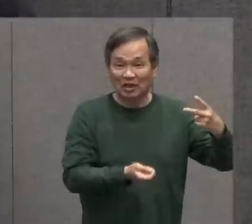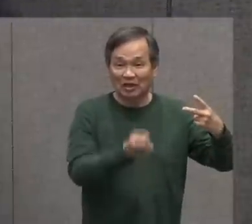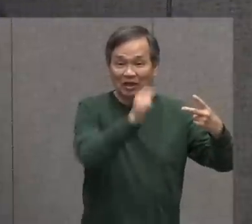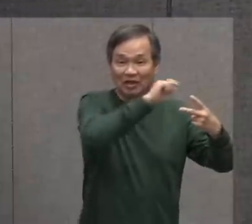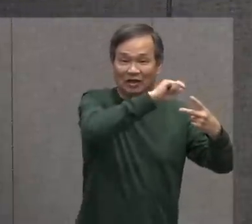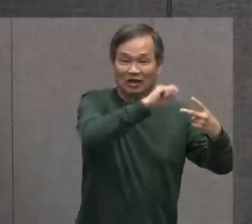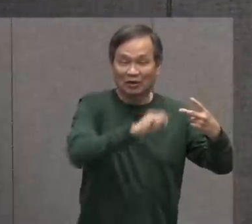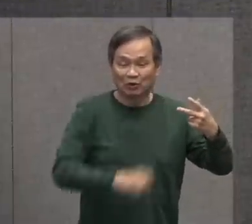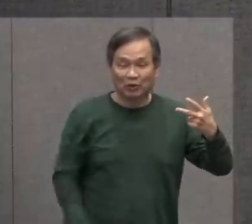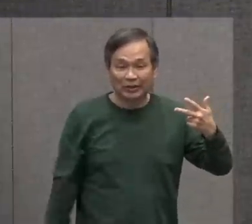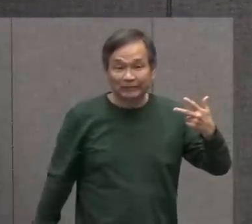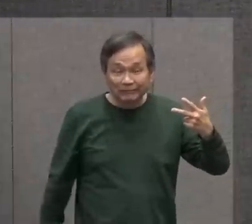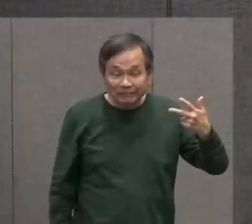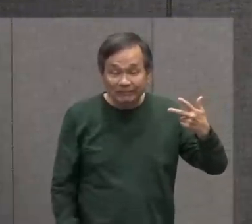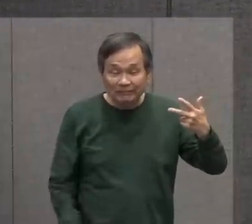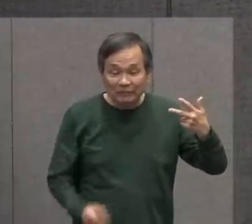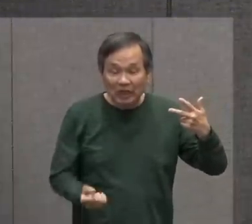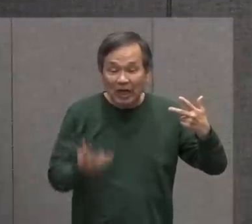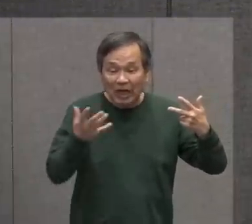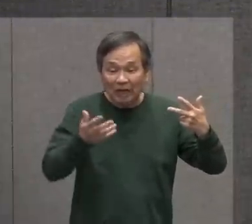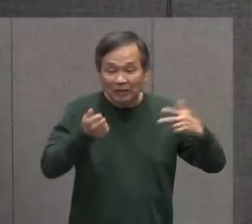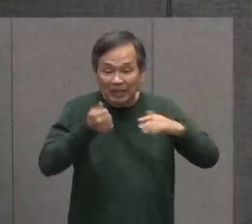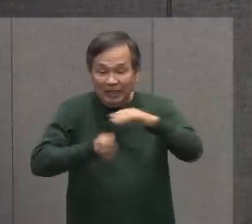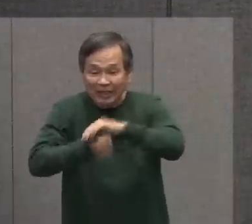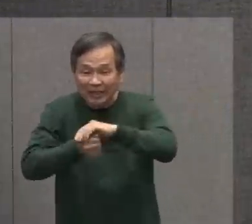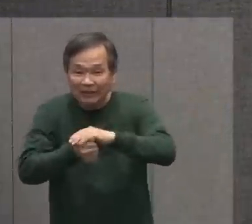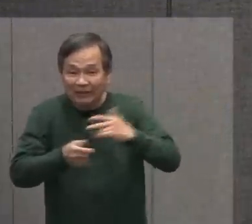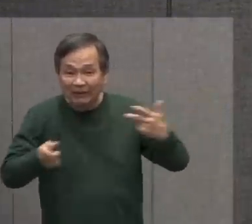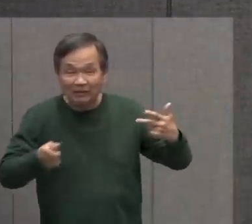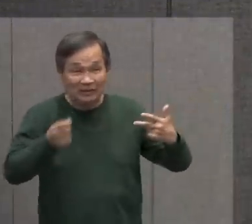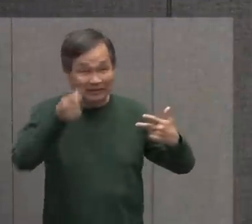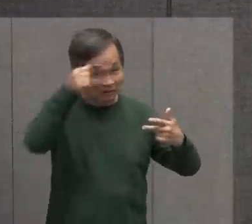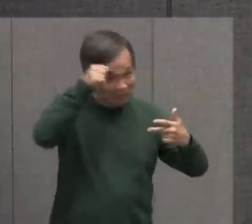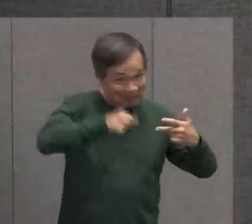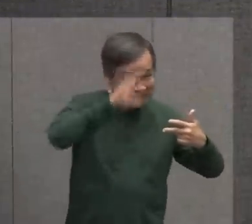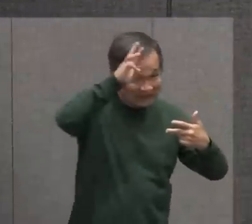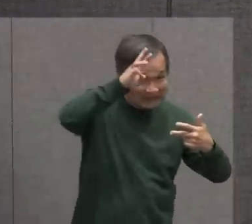must be how many more? 3, right?